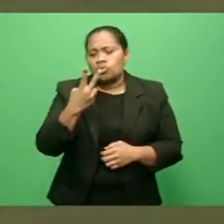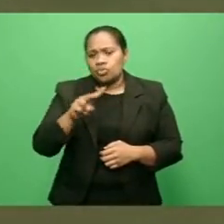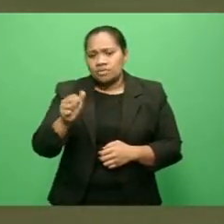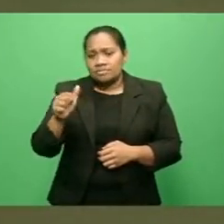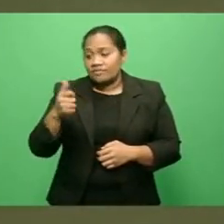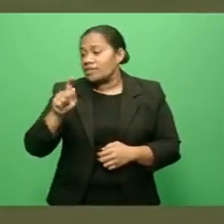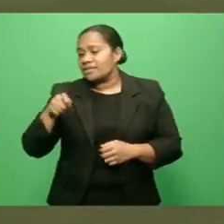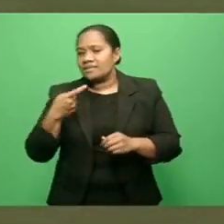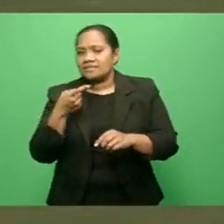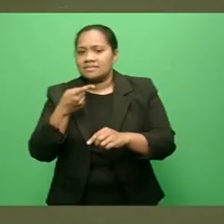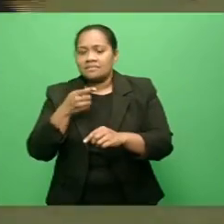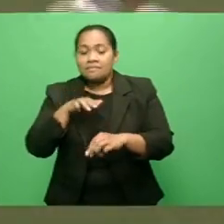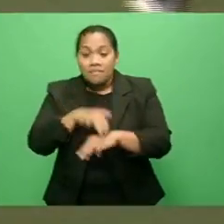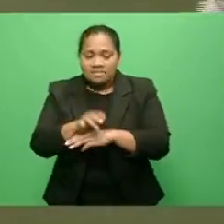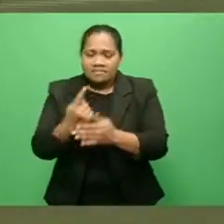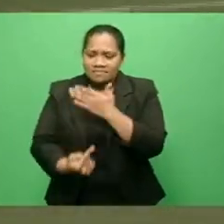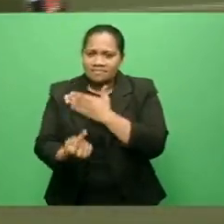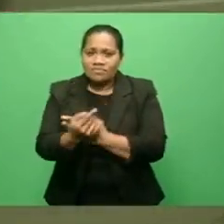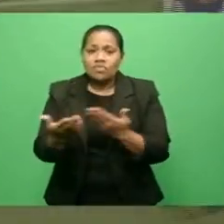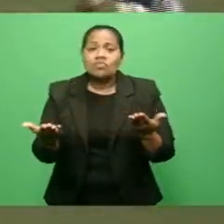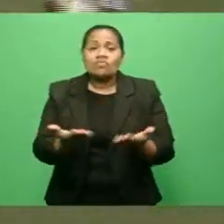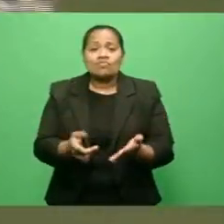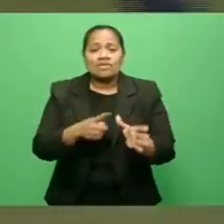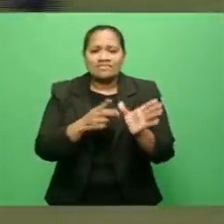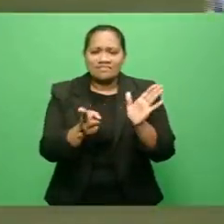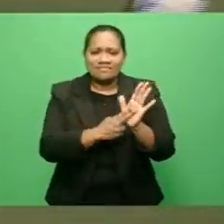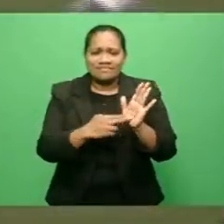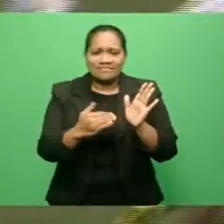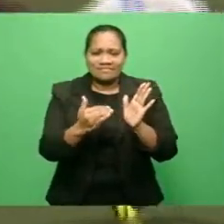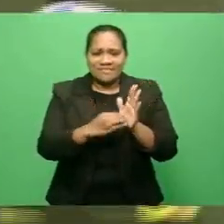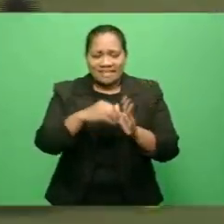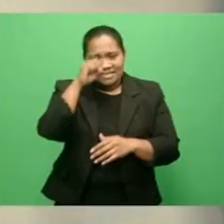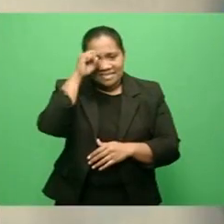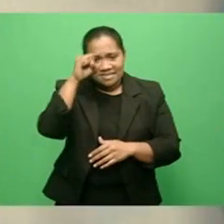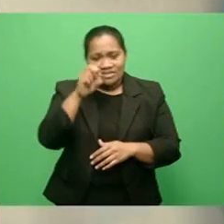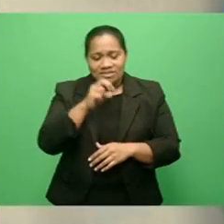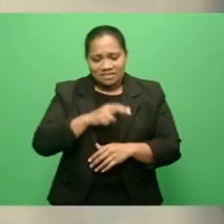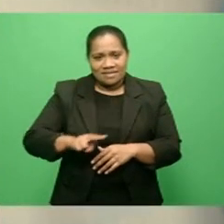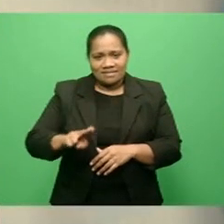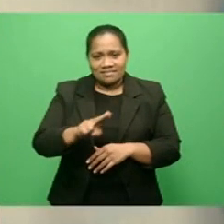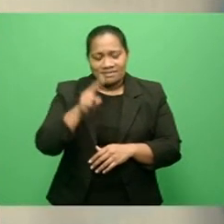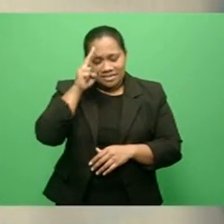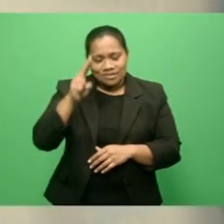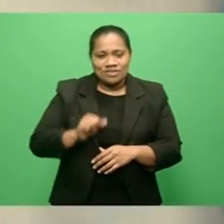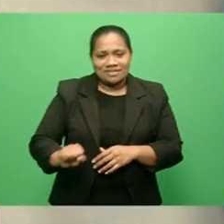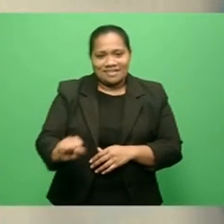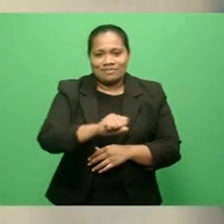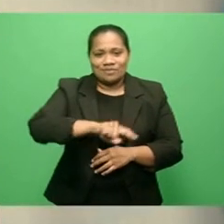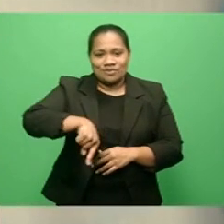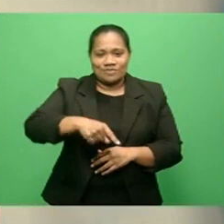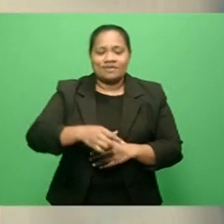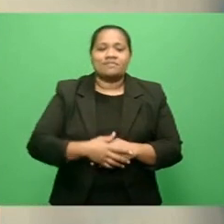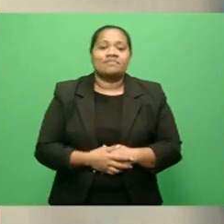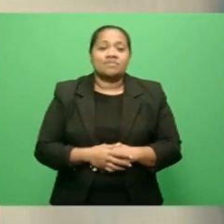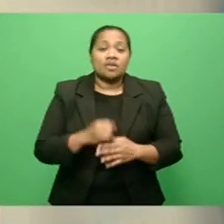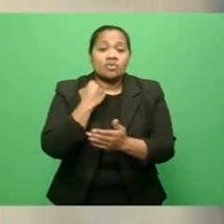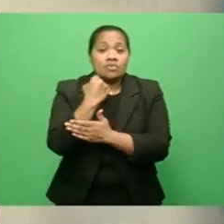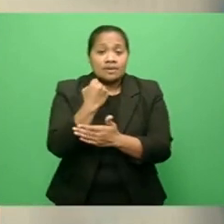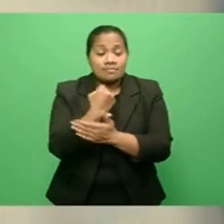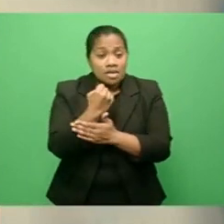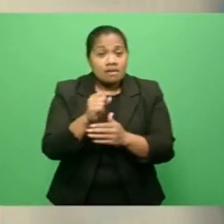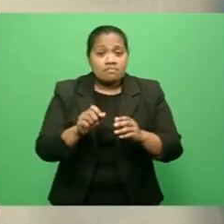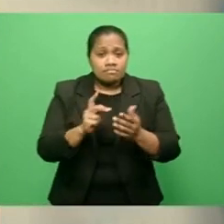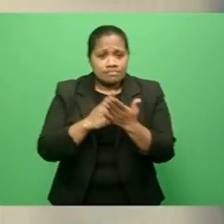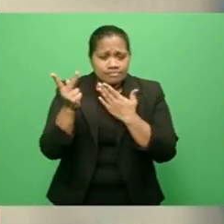at ANZ Stadium in Suva. Tali Materkula, FBC Sports. The Get Into Rugby program received some